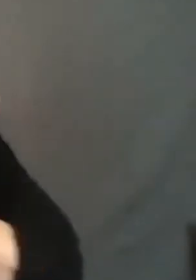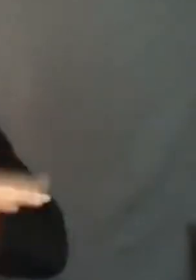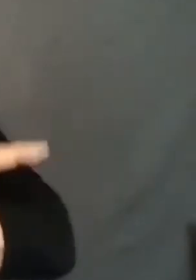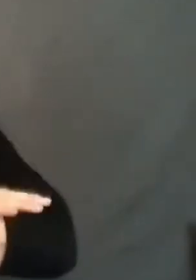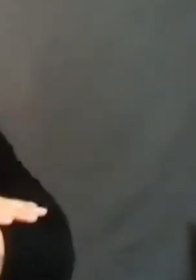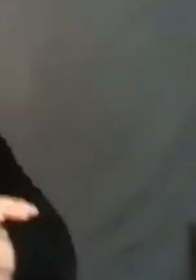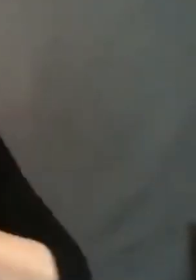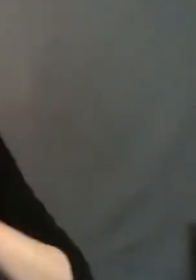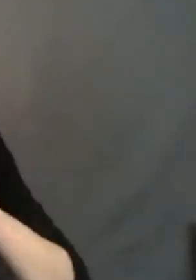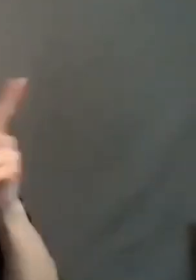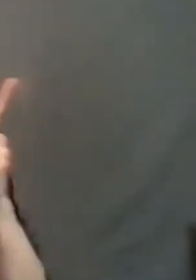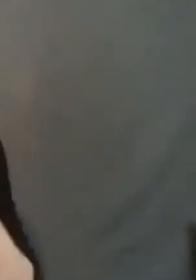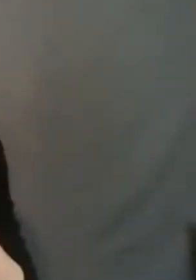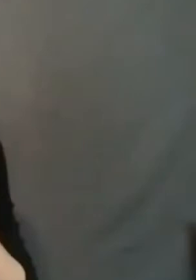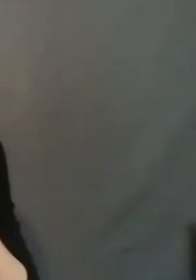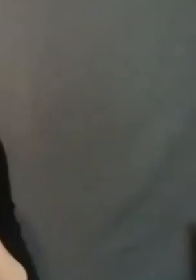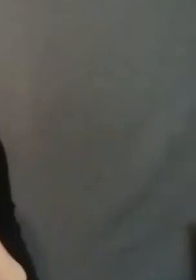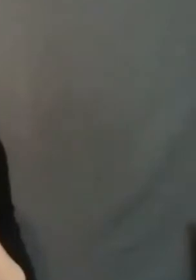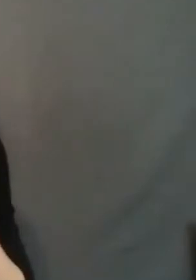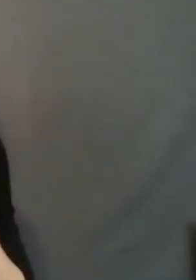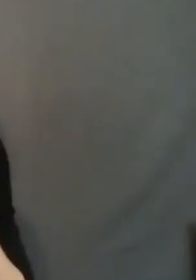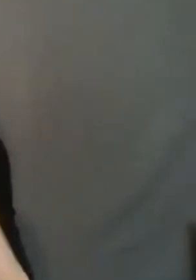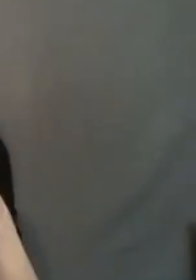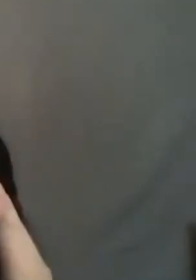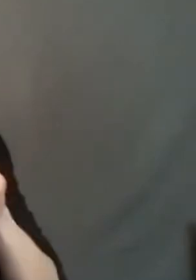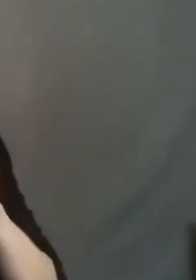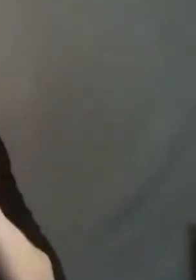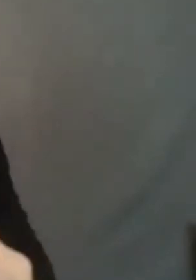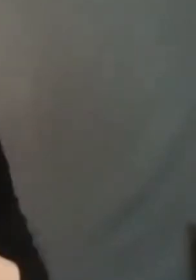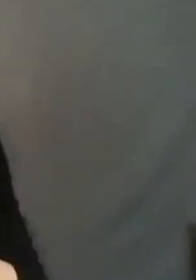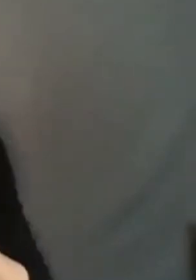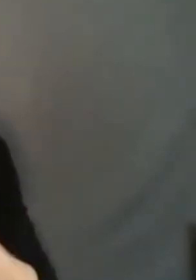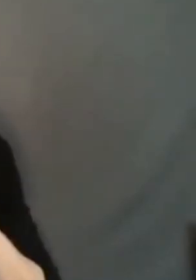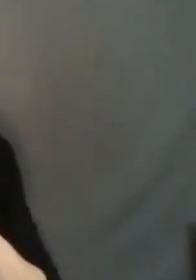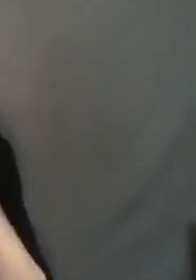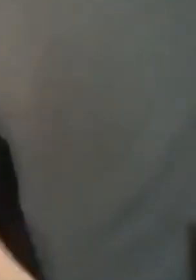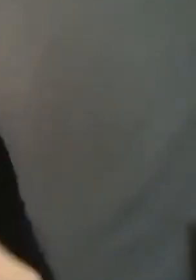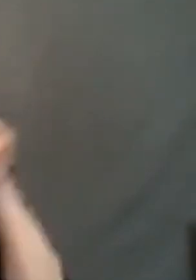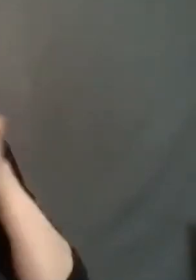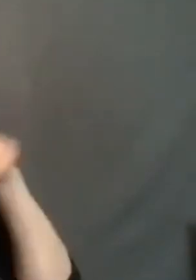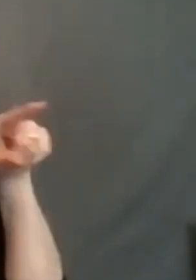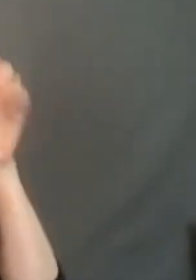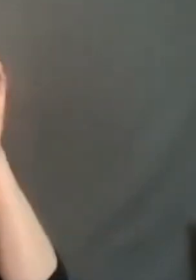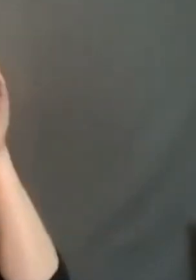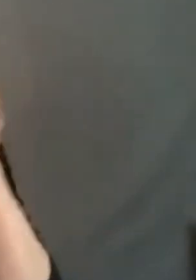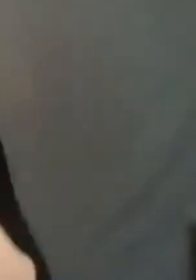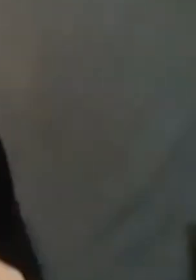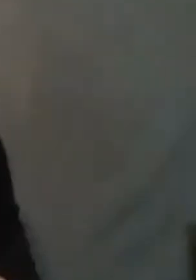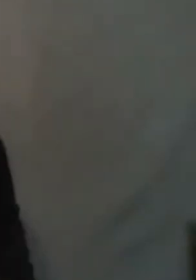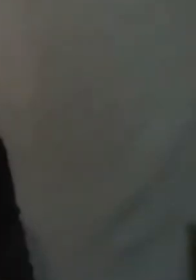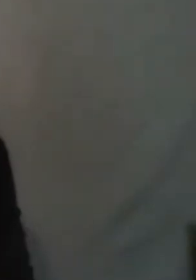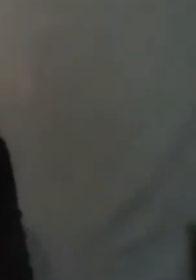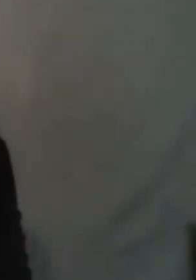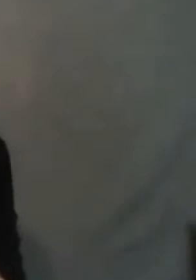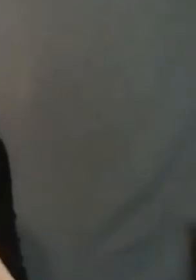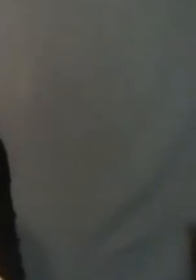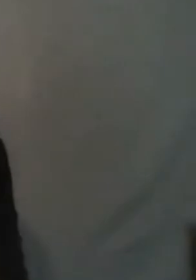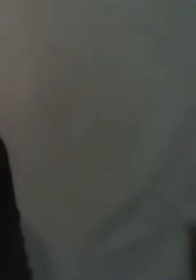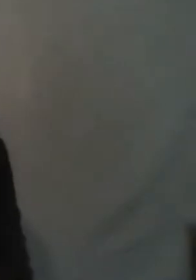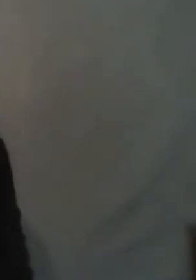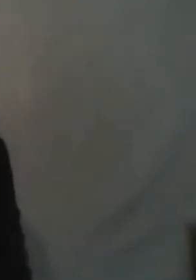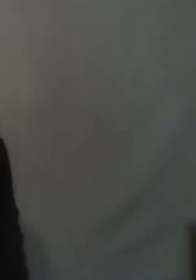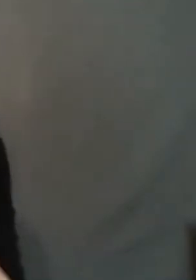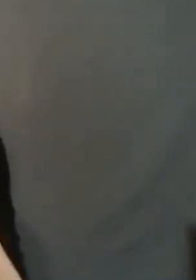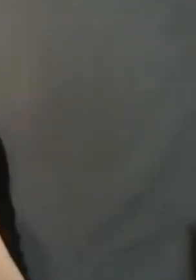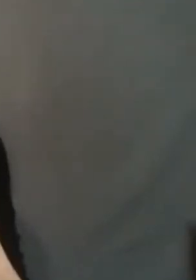that enables discovery through wide-ranging forms of education and STEM-related data. It connects researchers